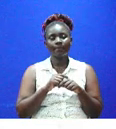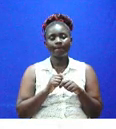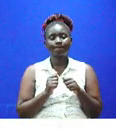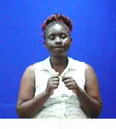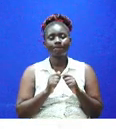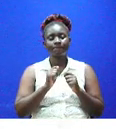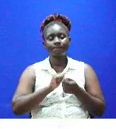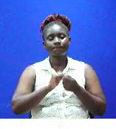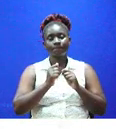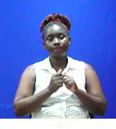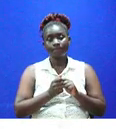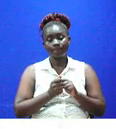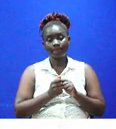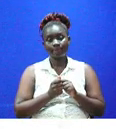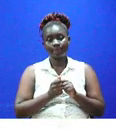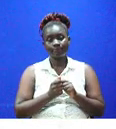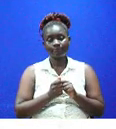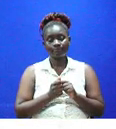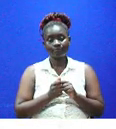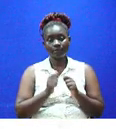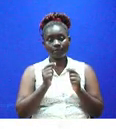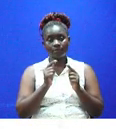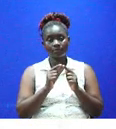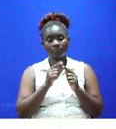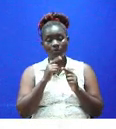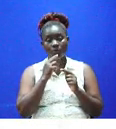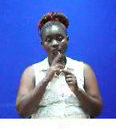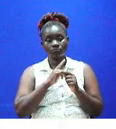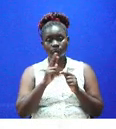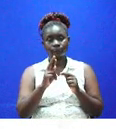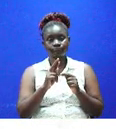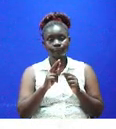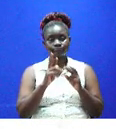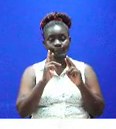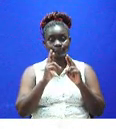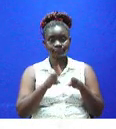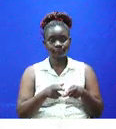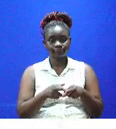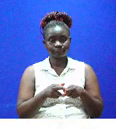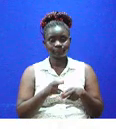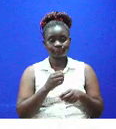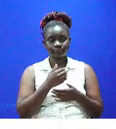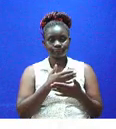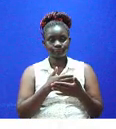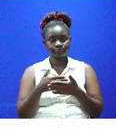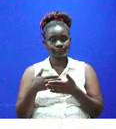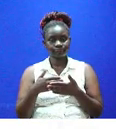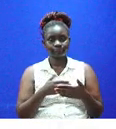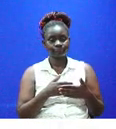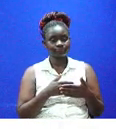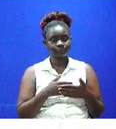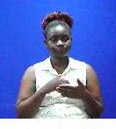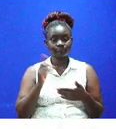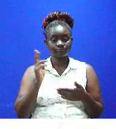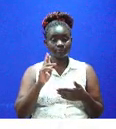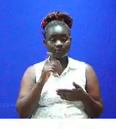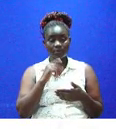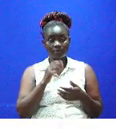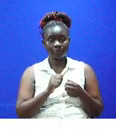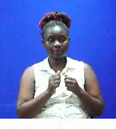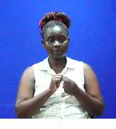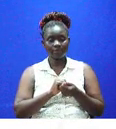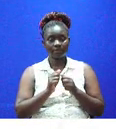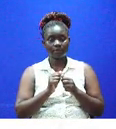sege suro kelige kruwe go cha se abakagirwa aho bakonyara ko bacanana kubonereria bana chingage kino na boni go baligetya monchere nyare kobe